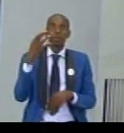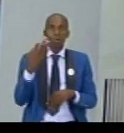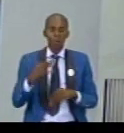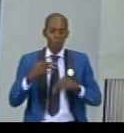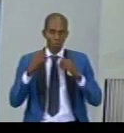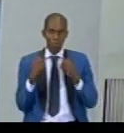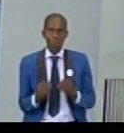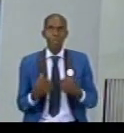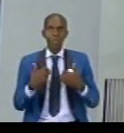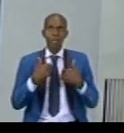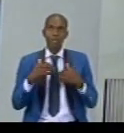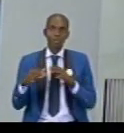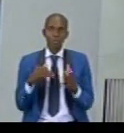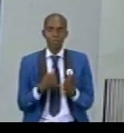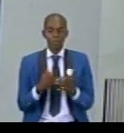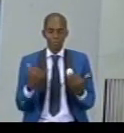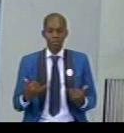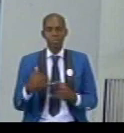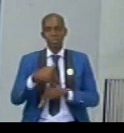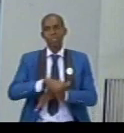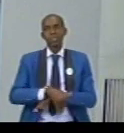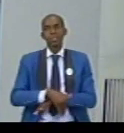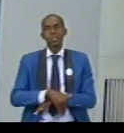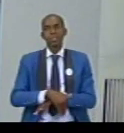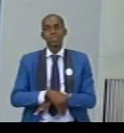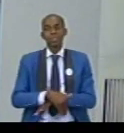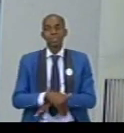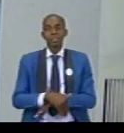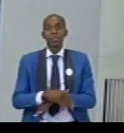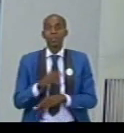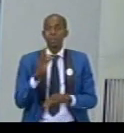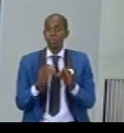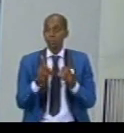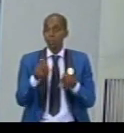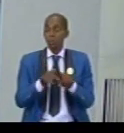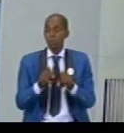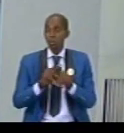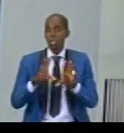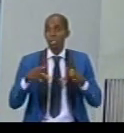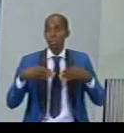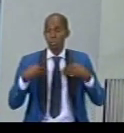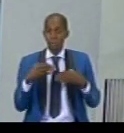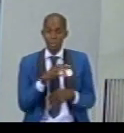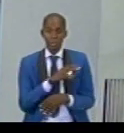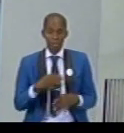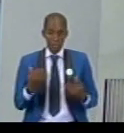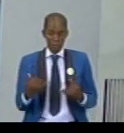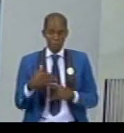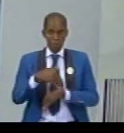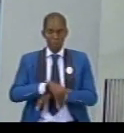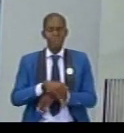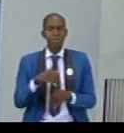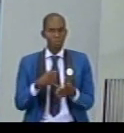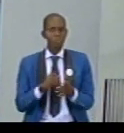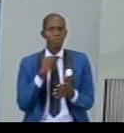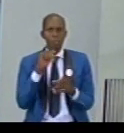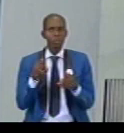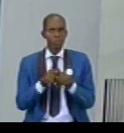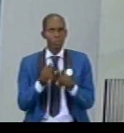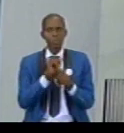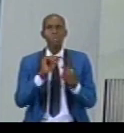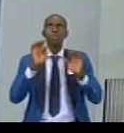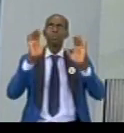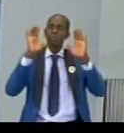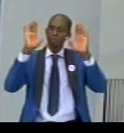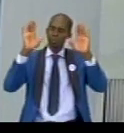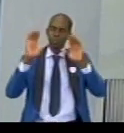has done it tonight. If you are also saved, you have given your life to the Lord, to Jesus Christ, maybe day before yesterday, on Thursday,